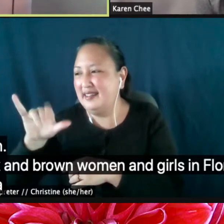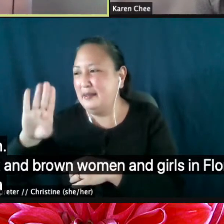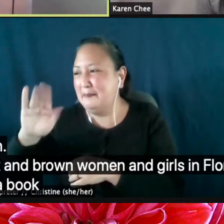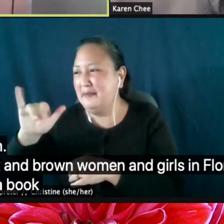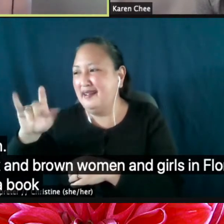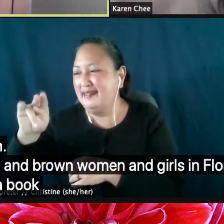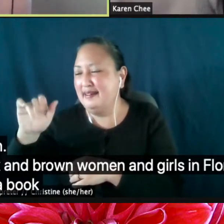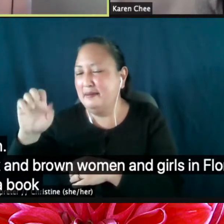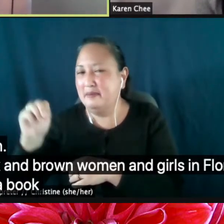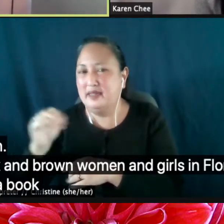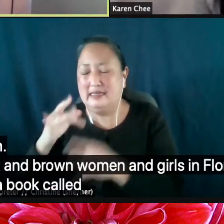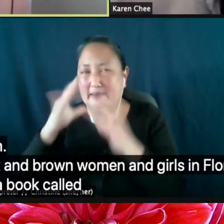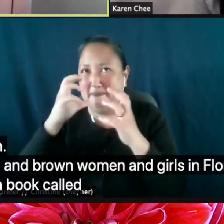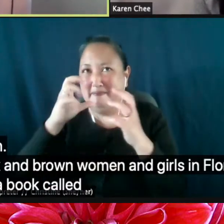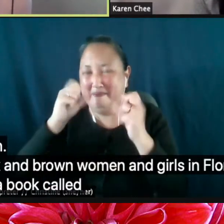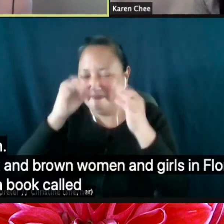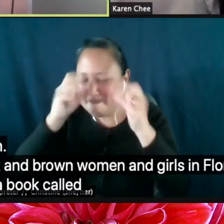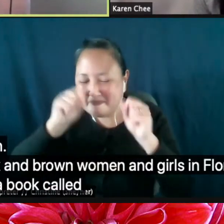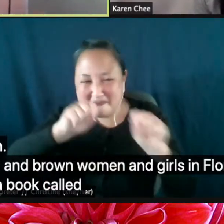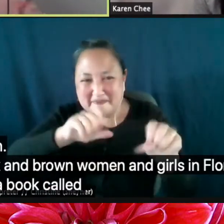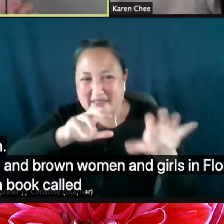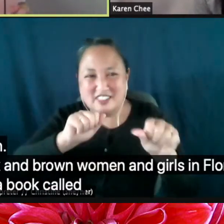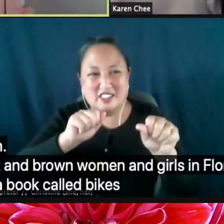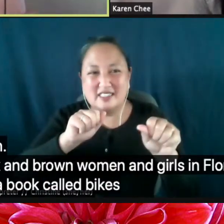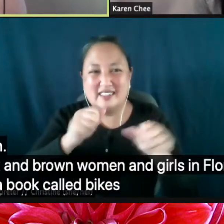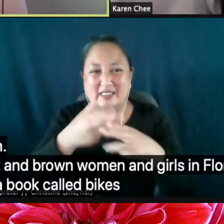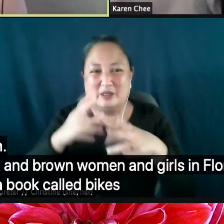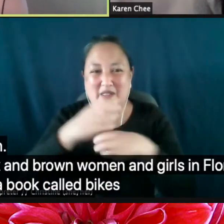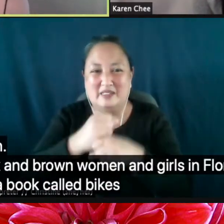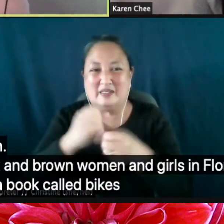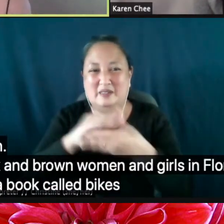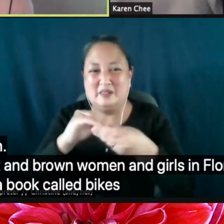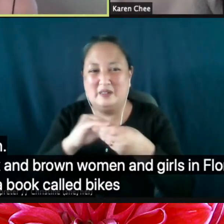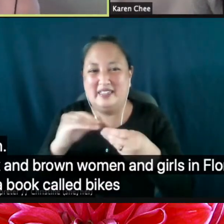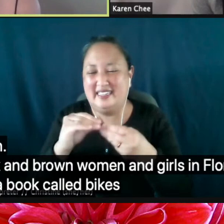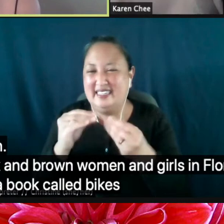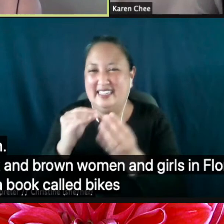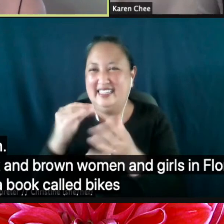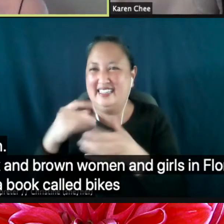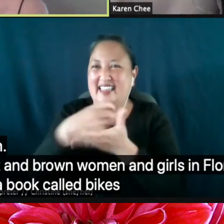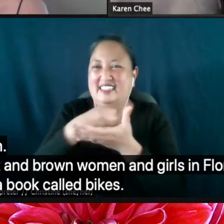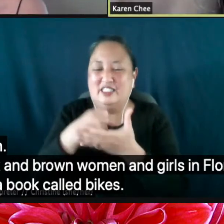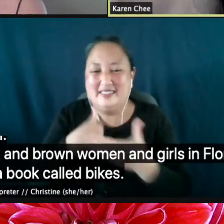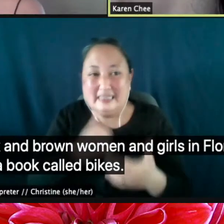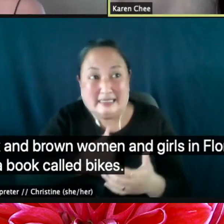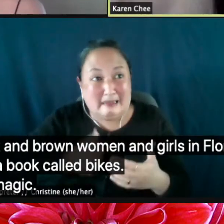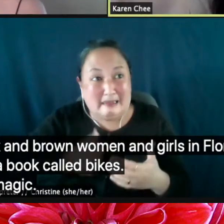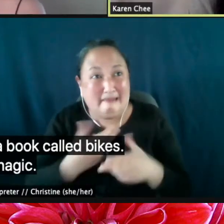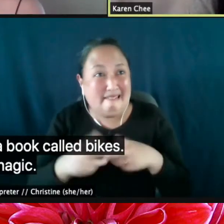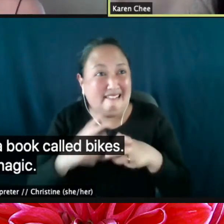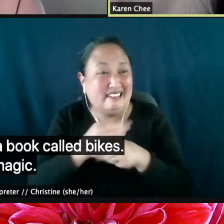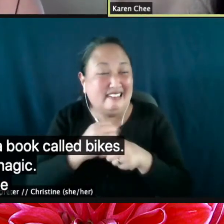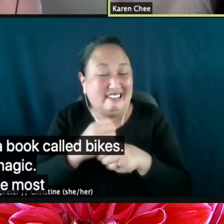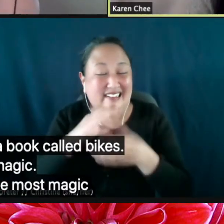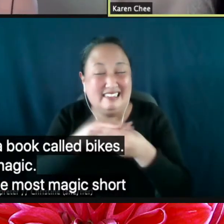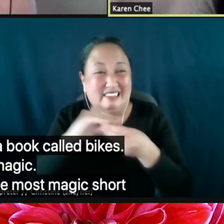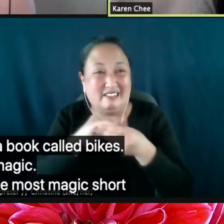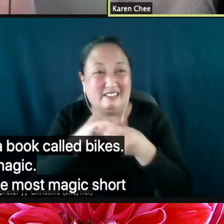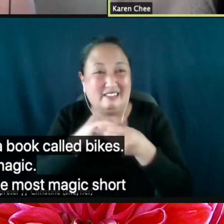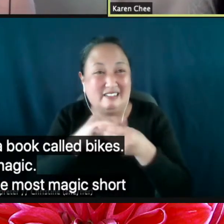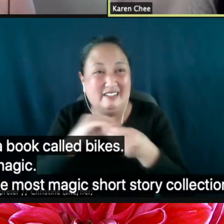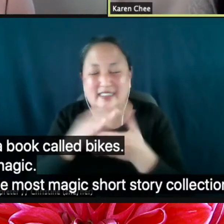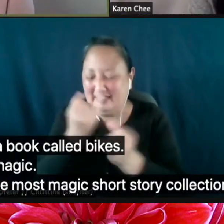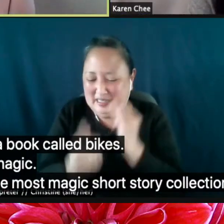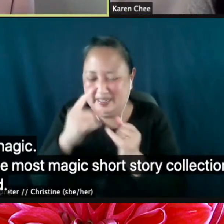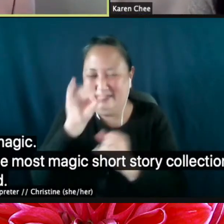magic short story collections I've read. And then, sorry, you got me talking about short stories No, so I much. love this. People want this. Okay, the last one I will